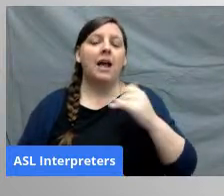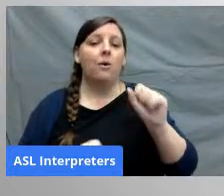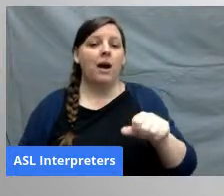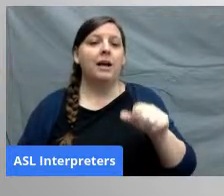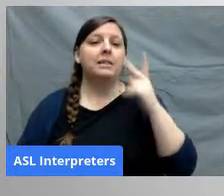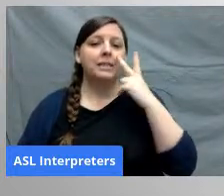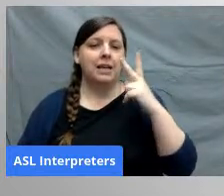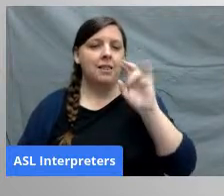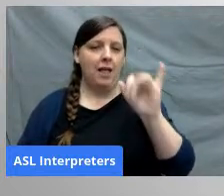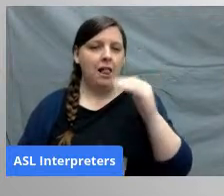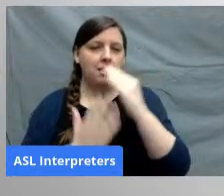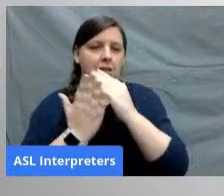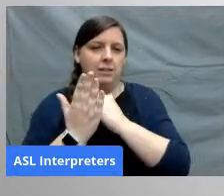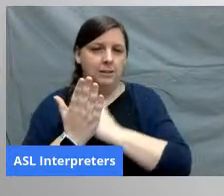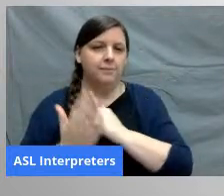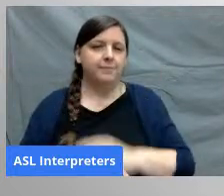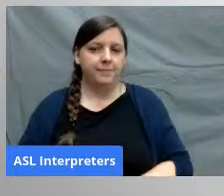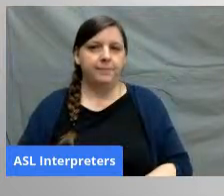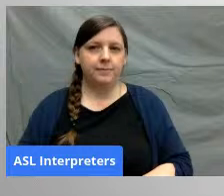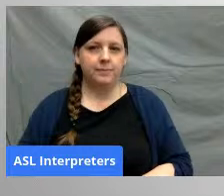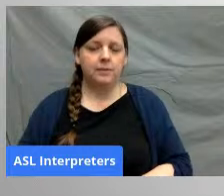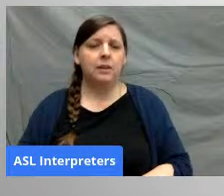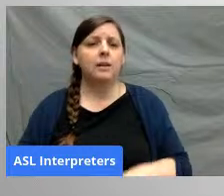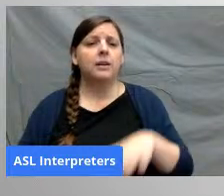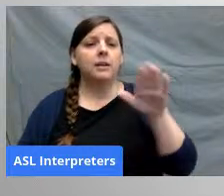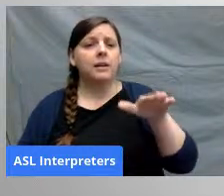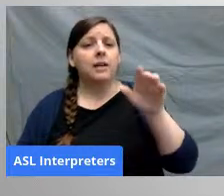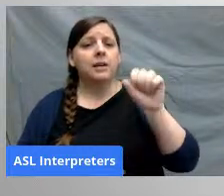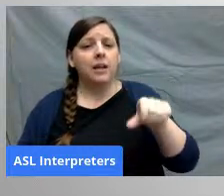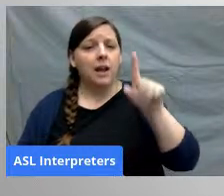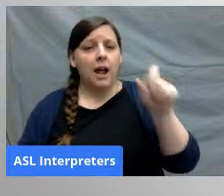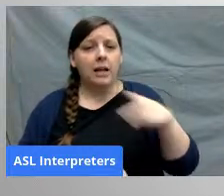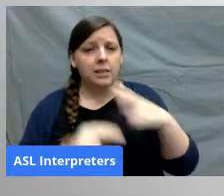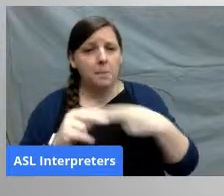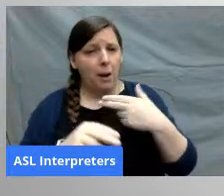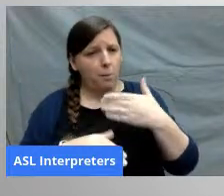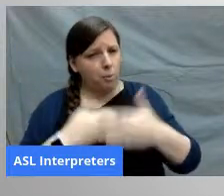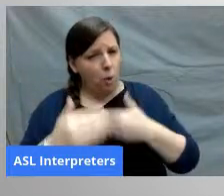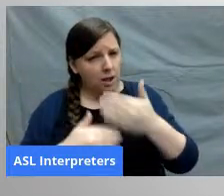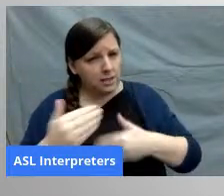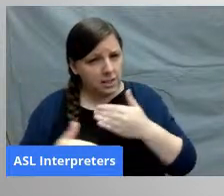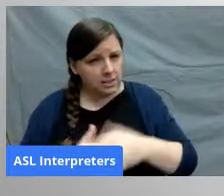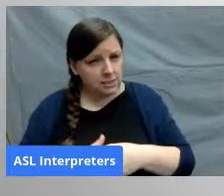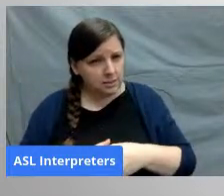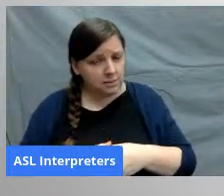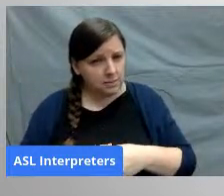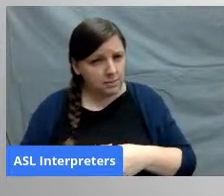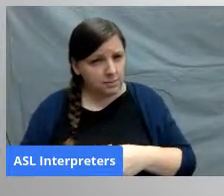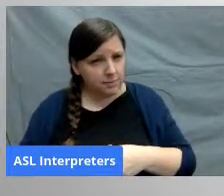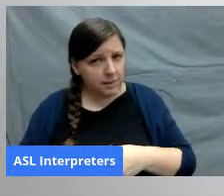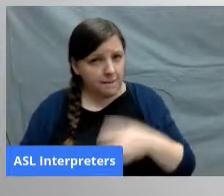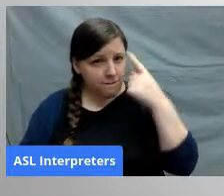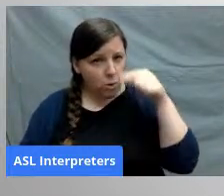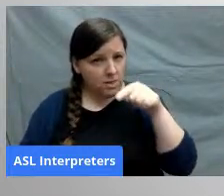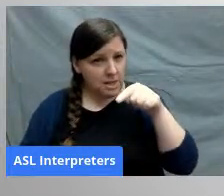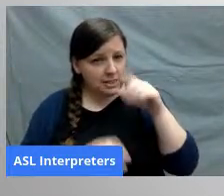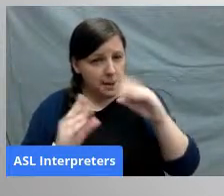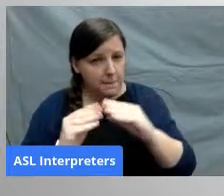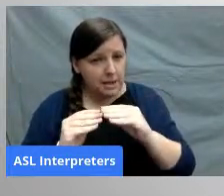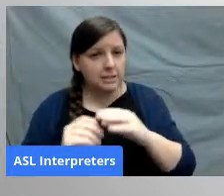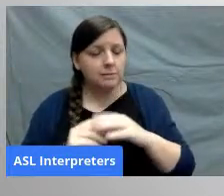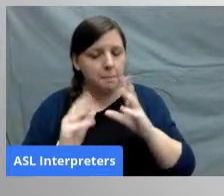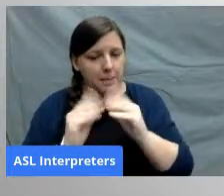right. Can I ask about process in, Yes, these meetings? So for the